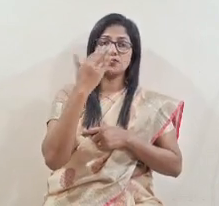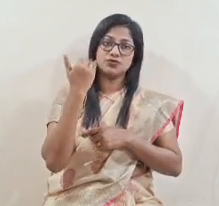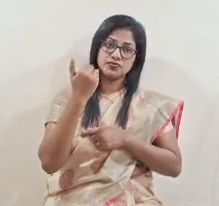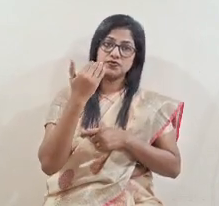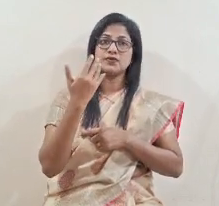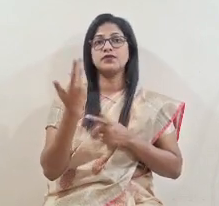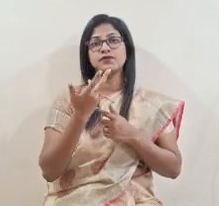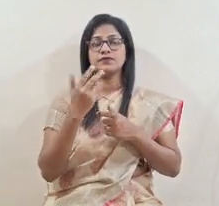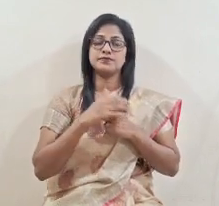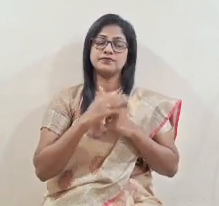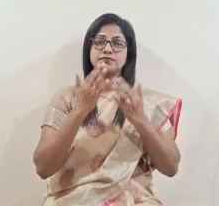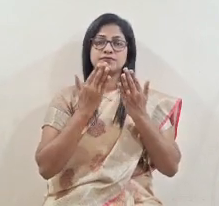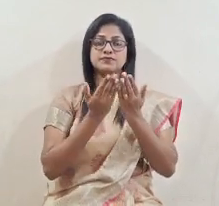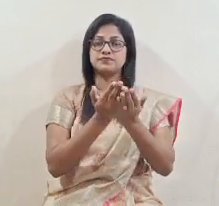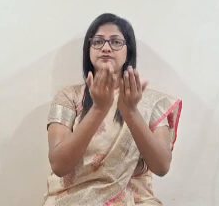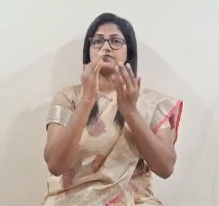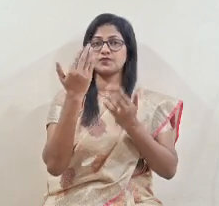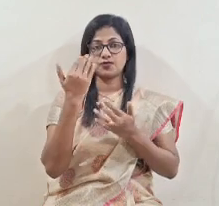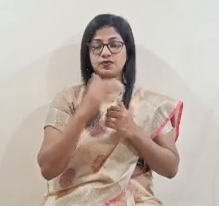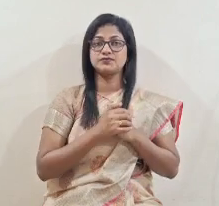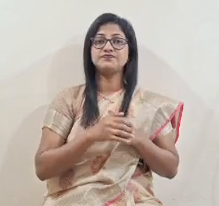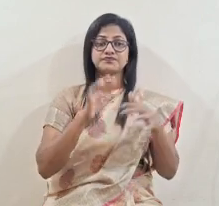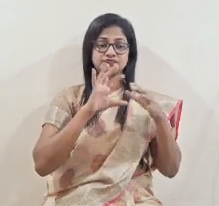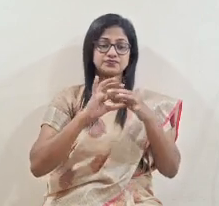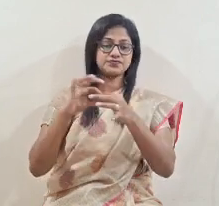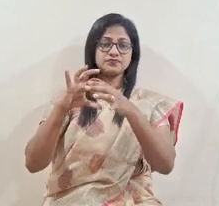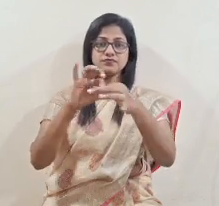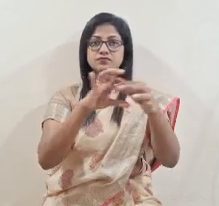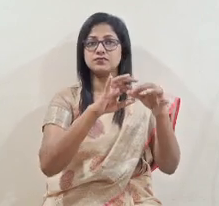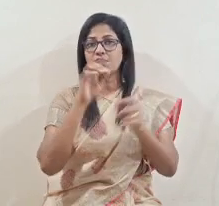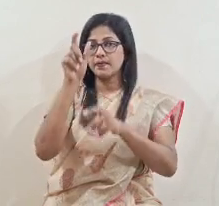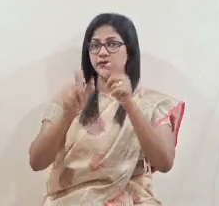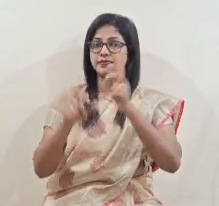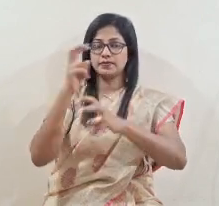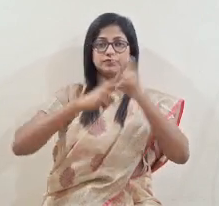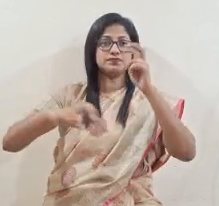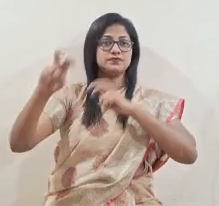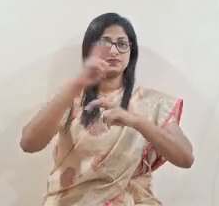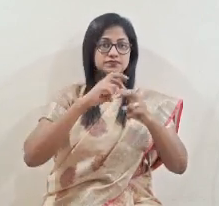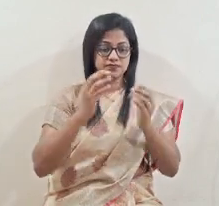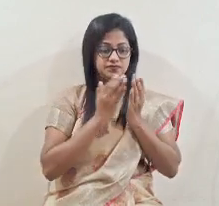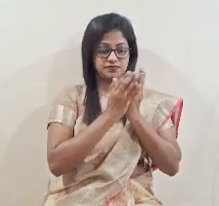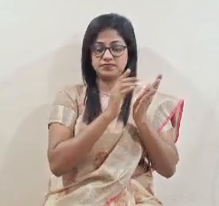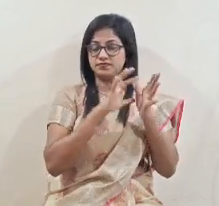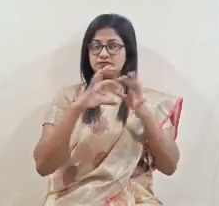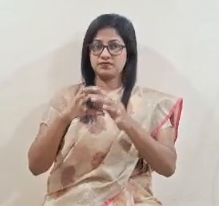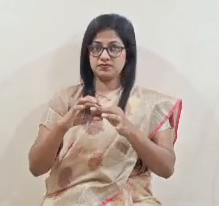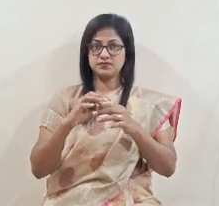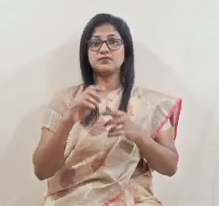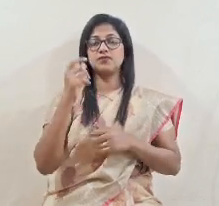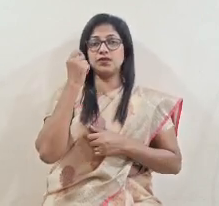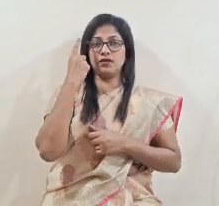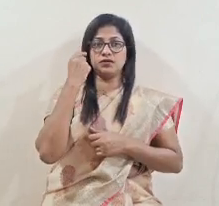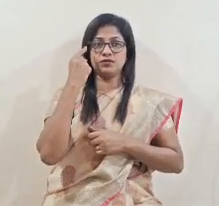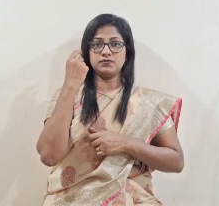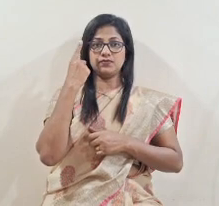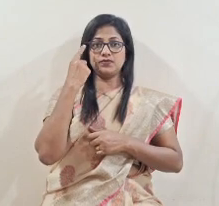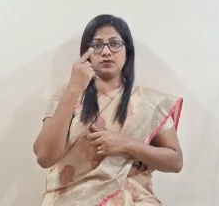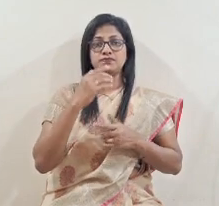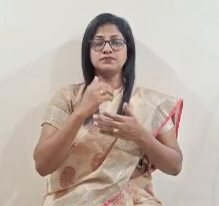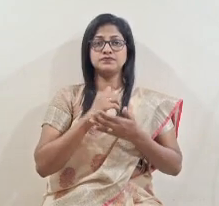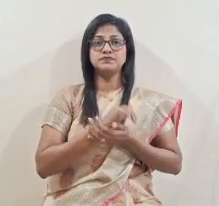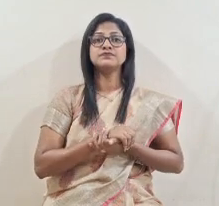for preferring the ferry services. Second is connectivity to public transport. This parameter will help us understand how